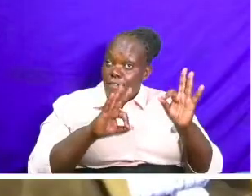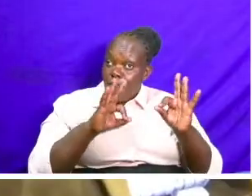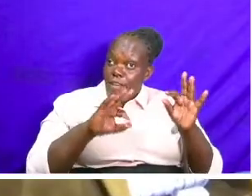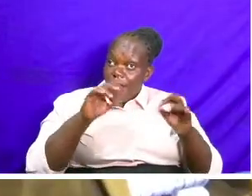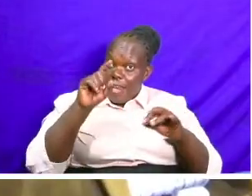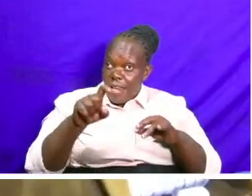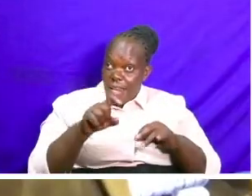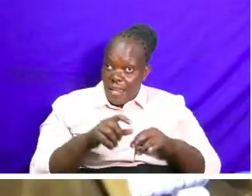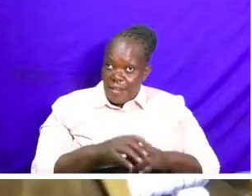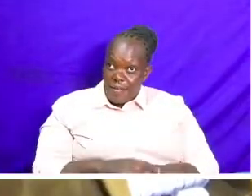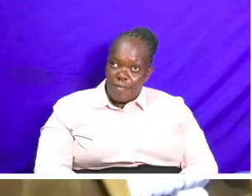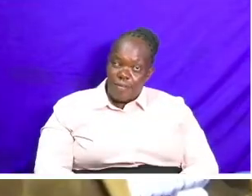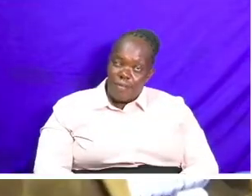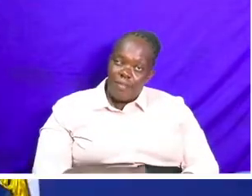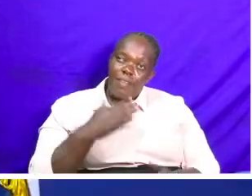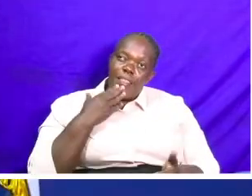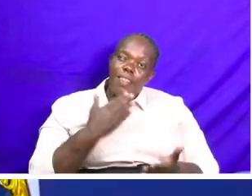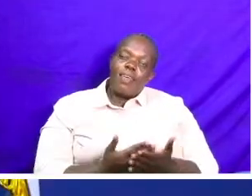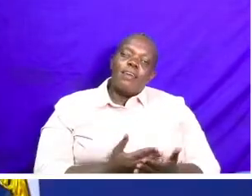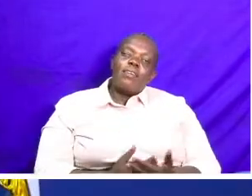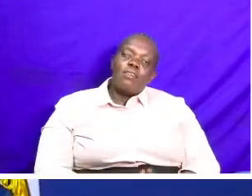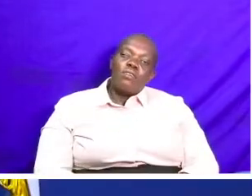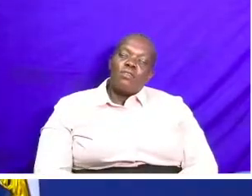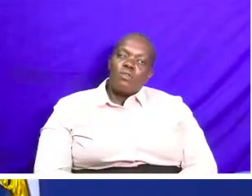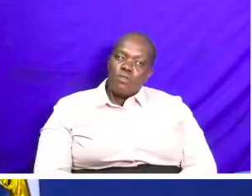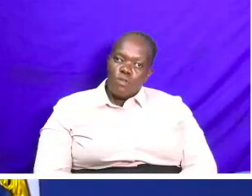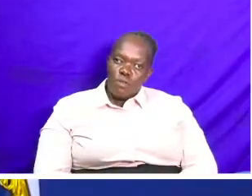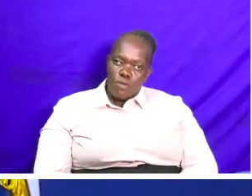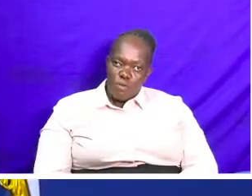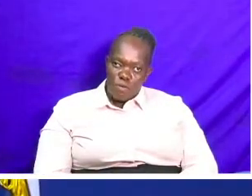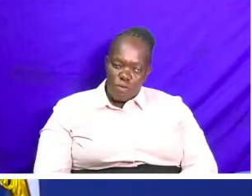need. Thank you.